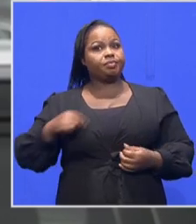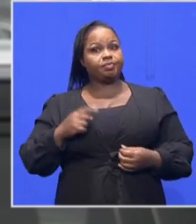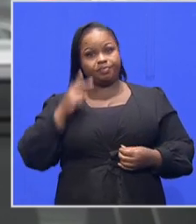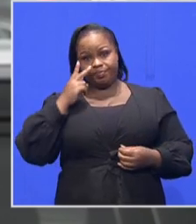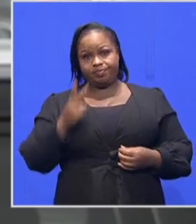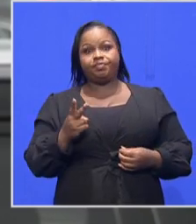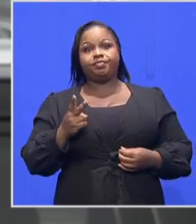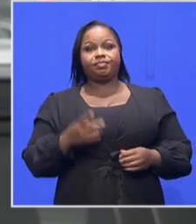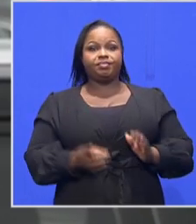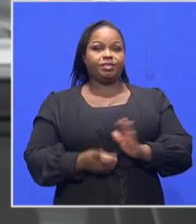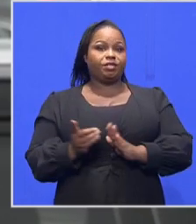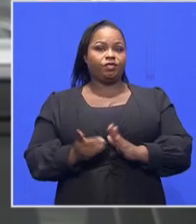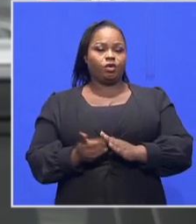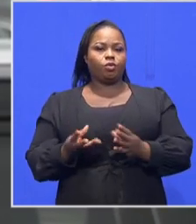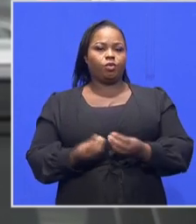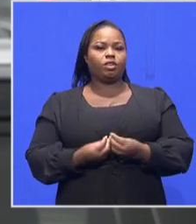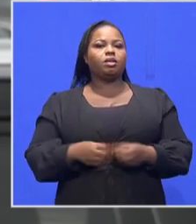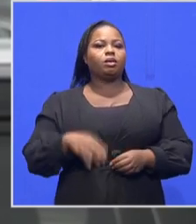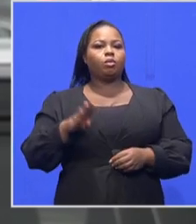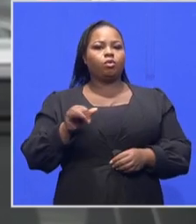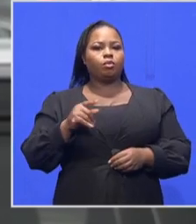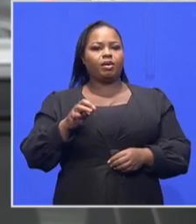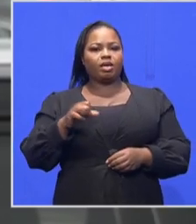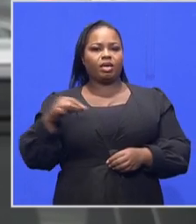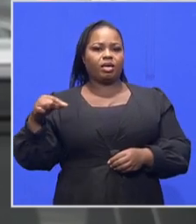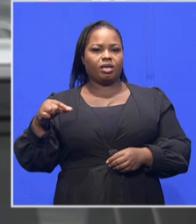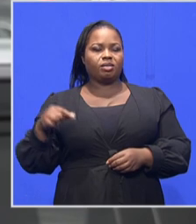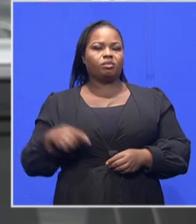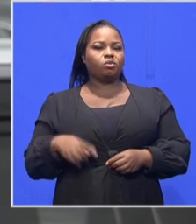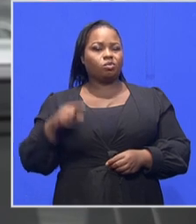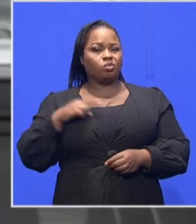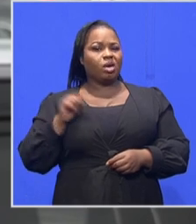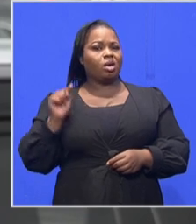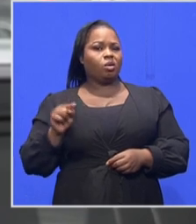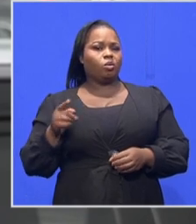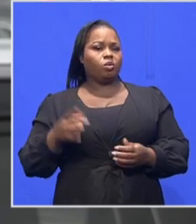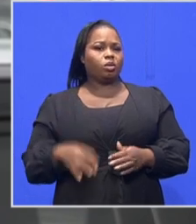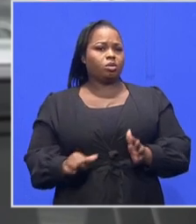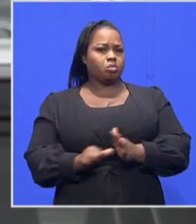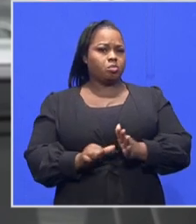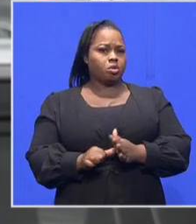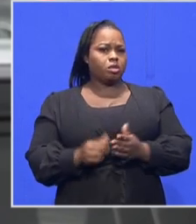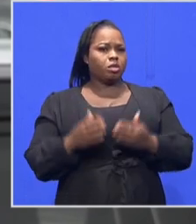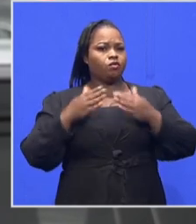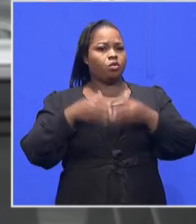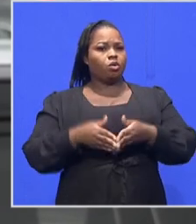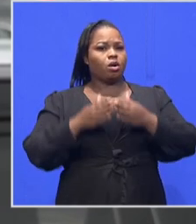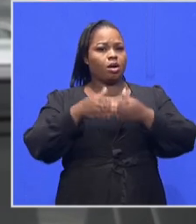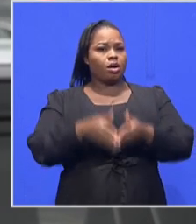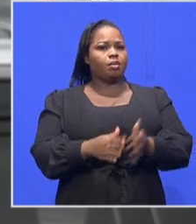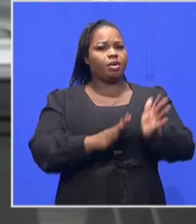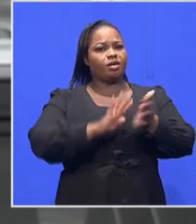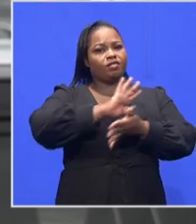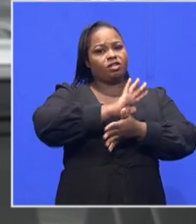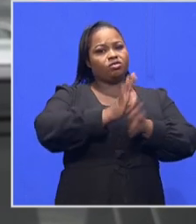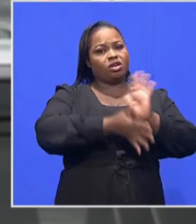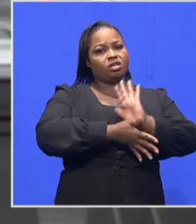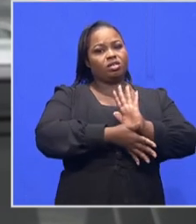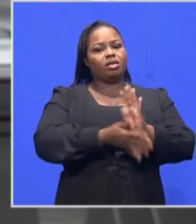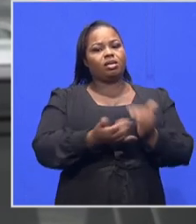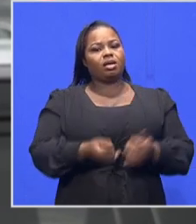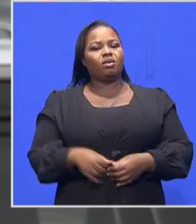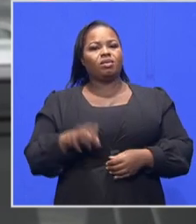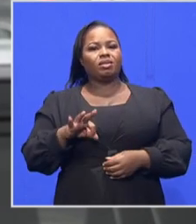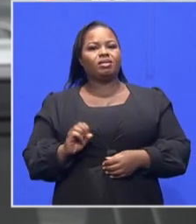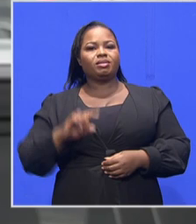partnership then developing with Boegoebaai. Boegoebaai, very important in terms of harbour infrastructure, but also then a 30,000